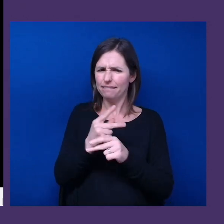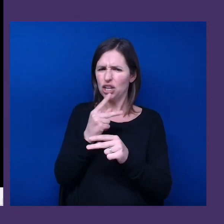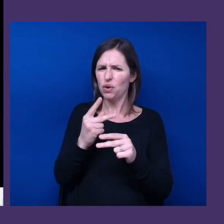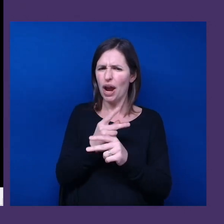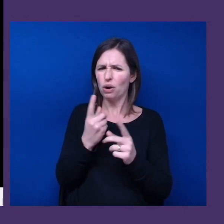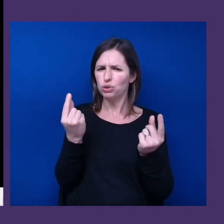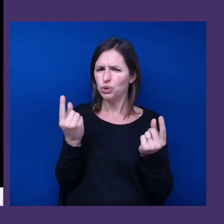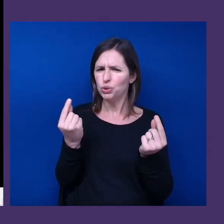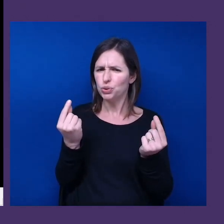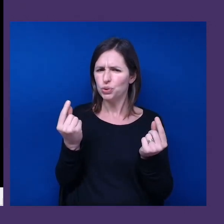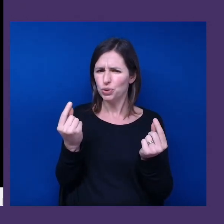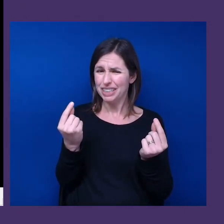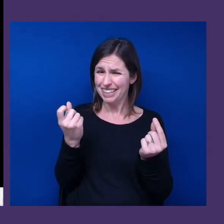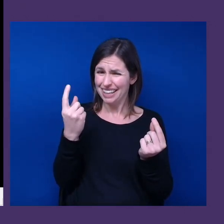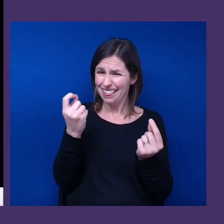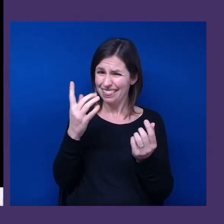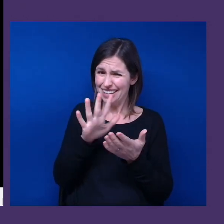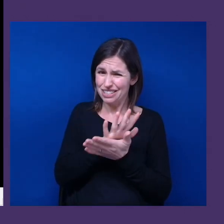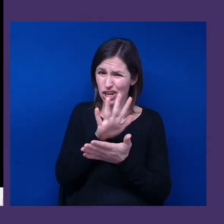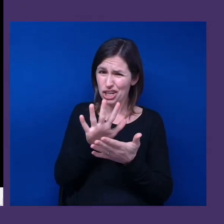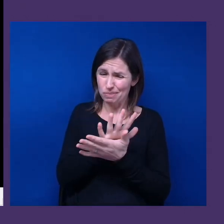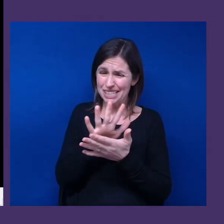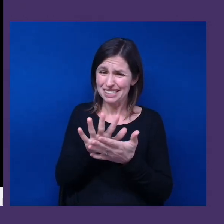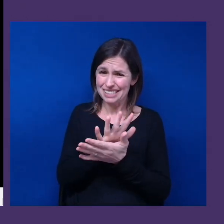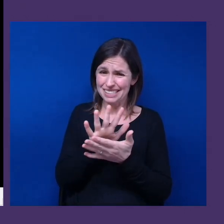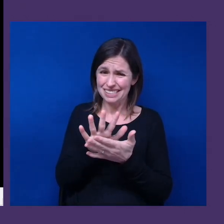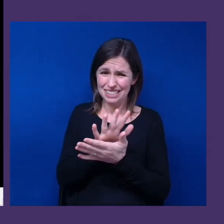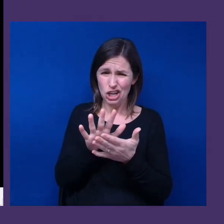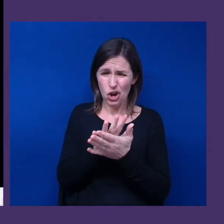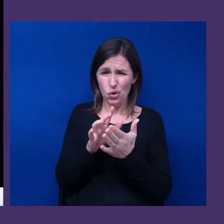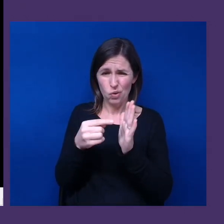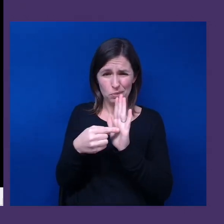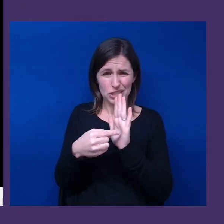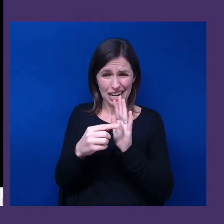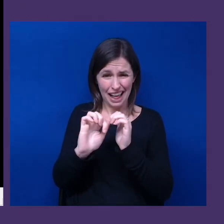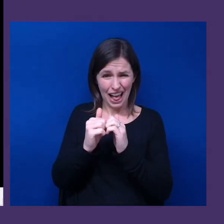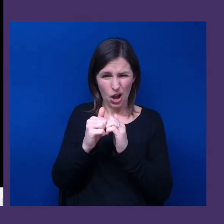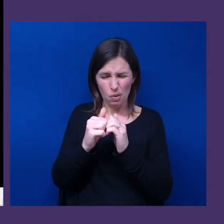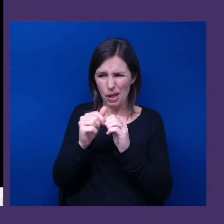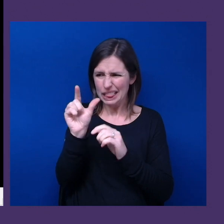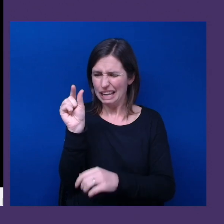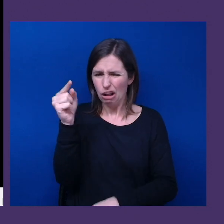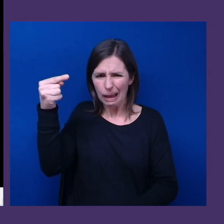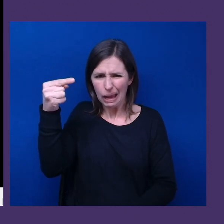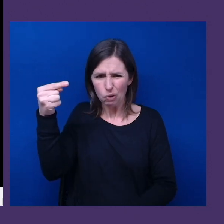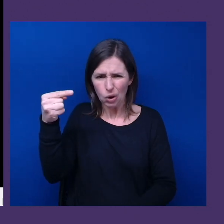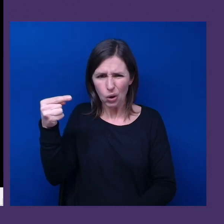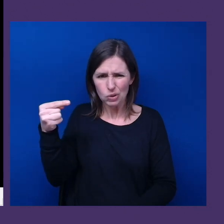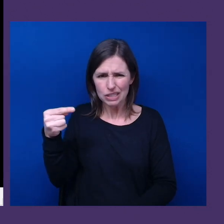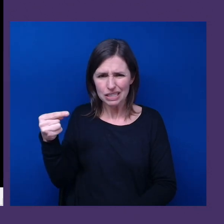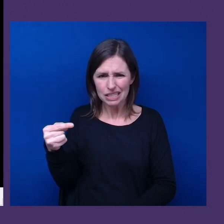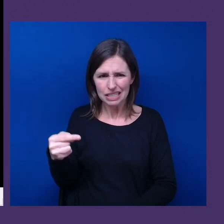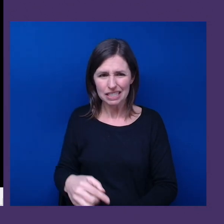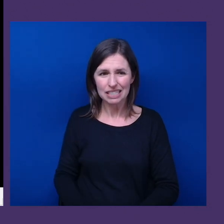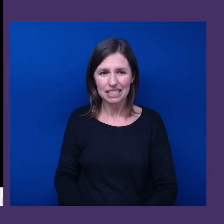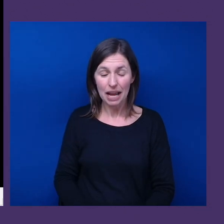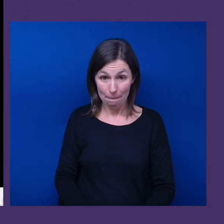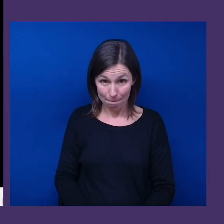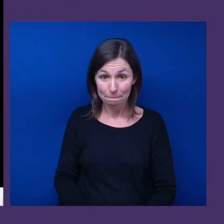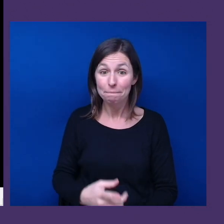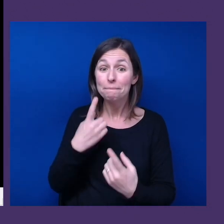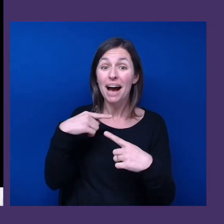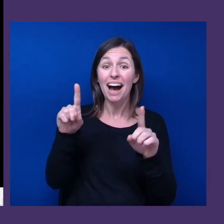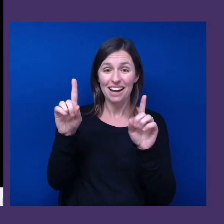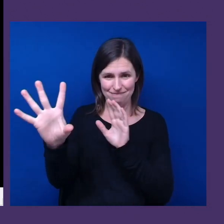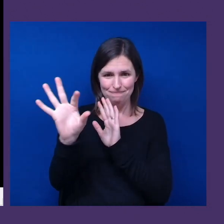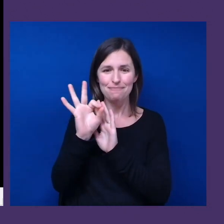because these documents are represented by little arrow icons. All right, it's got the